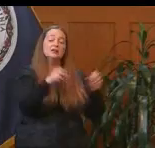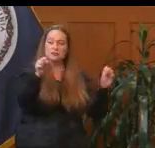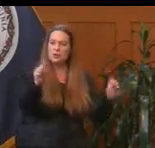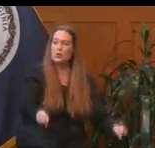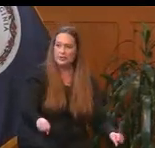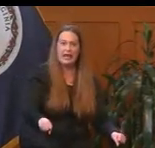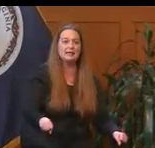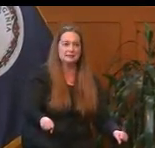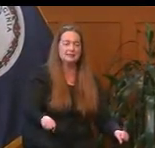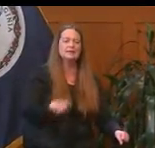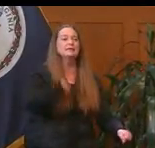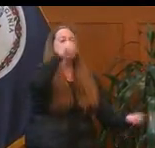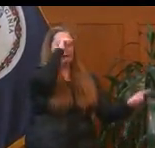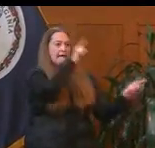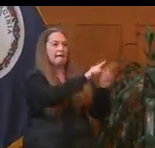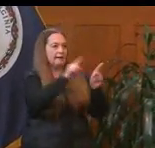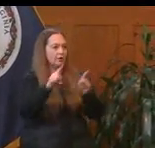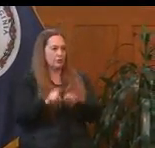Yes.